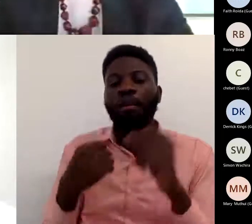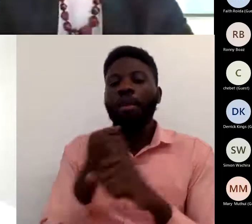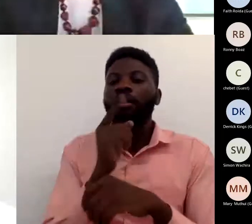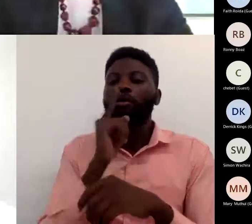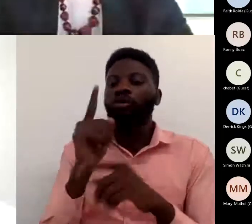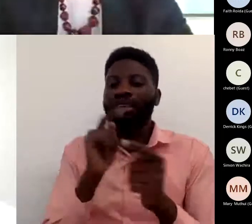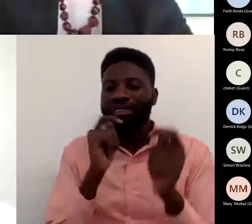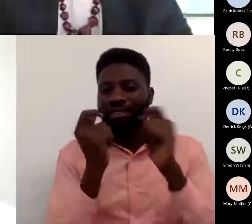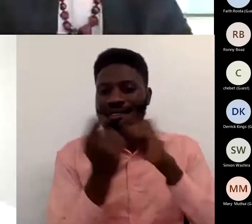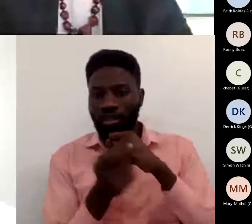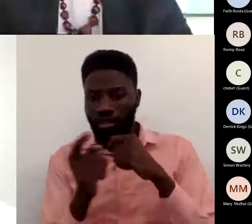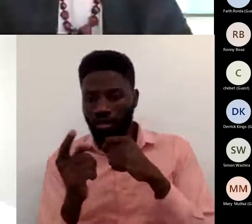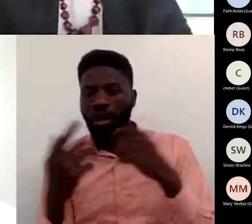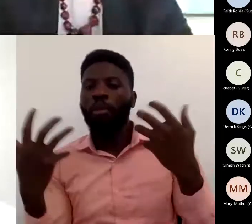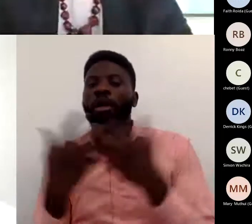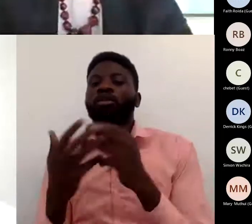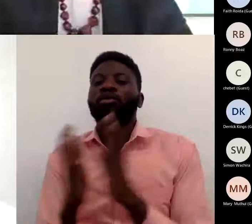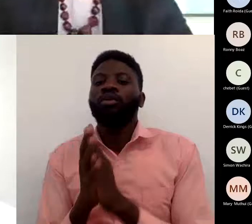every day?